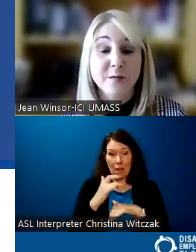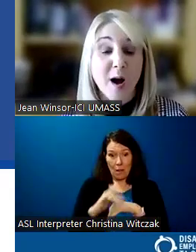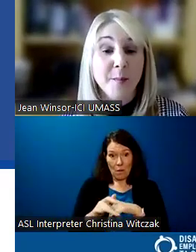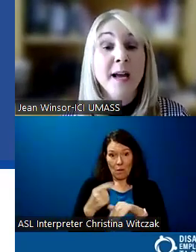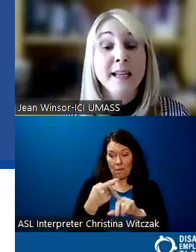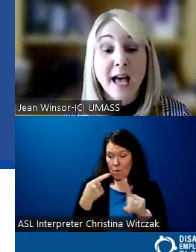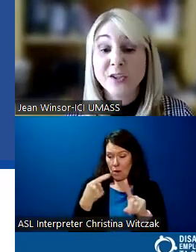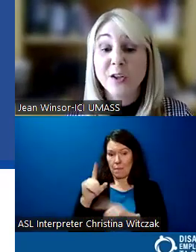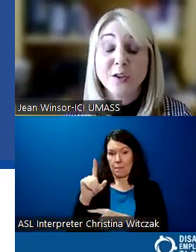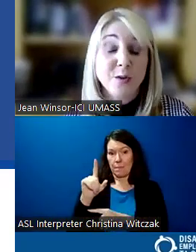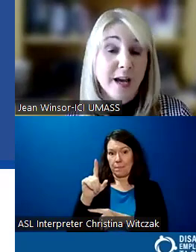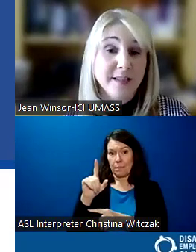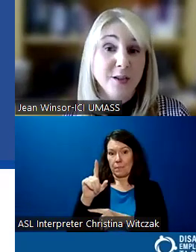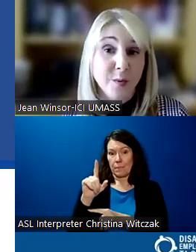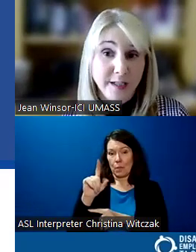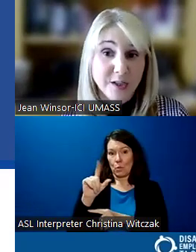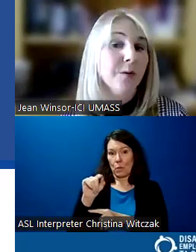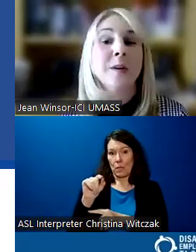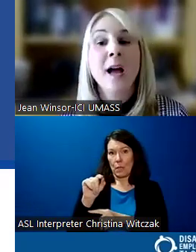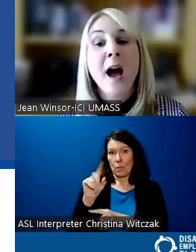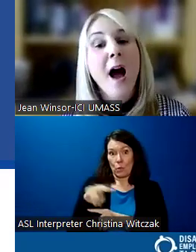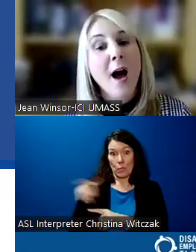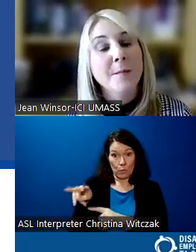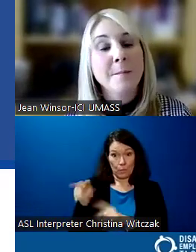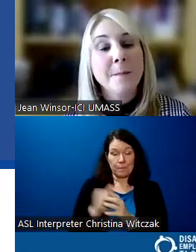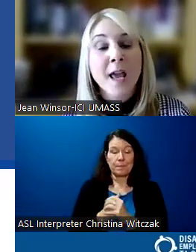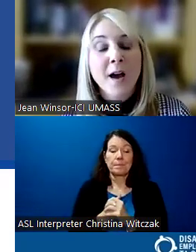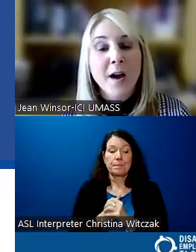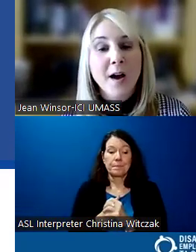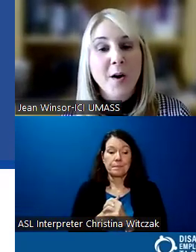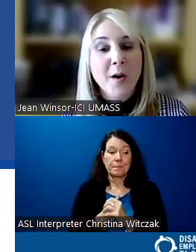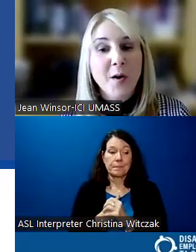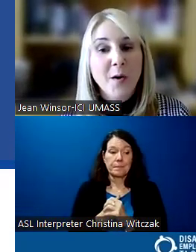is from calendar year 2022. I